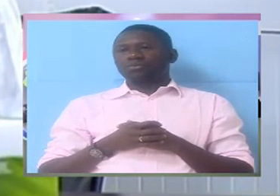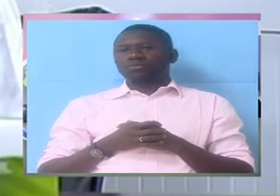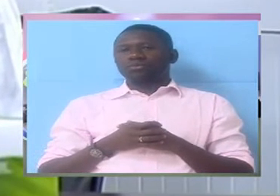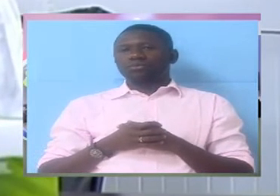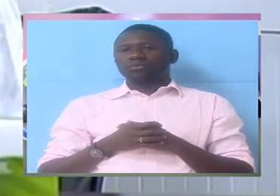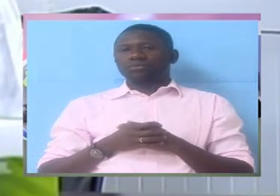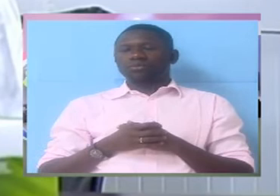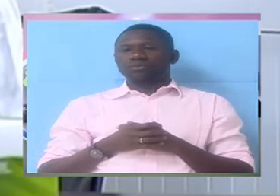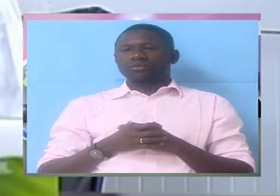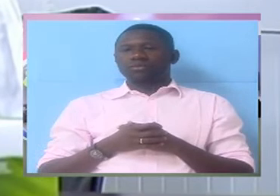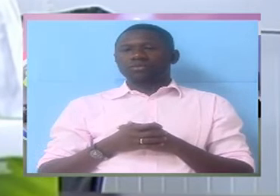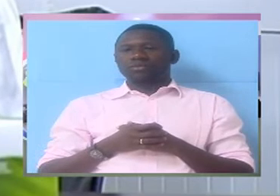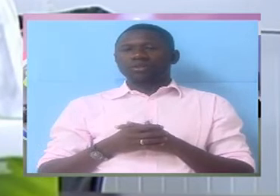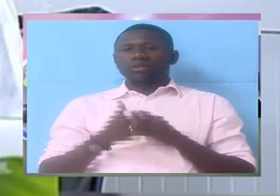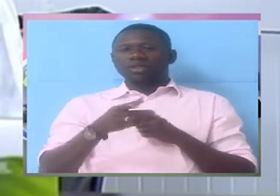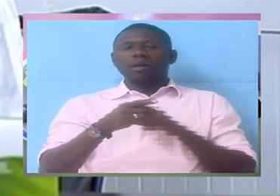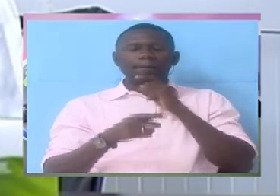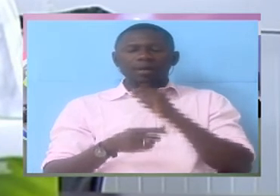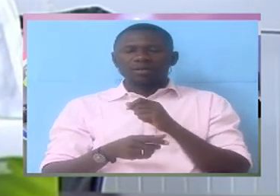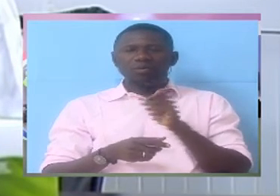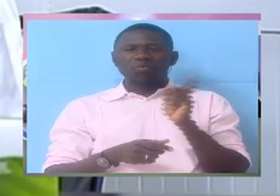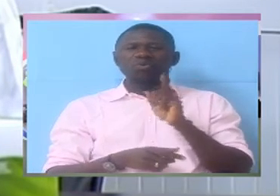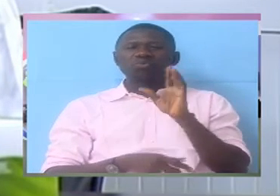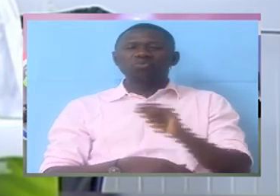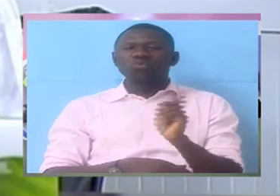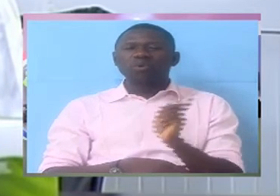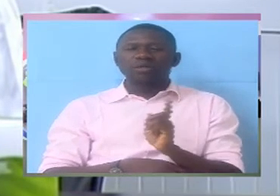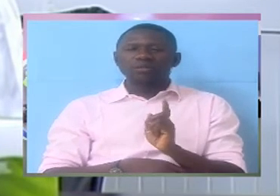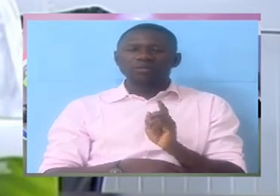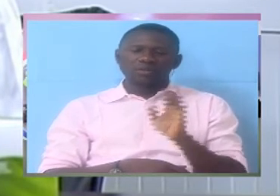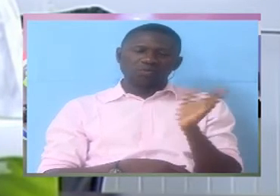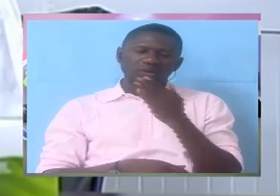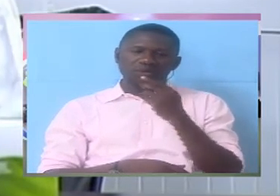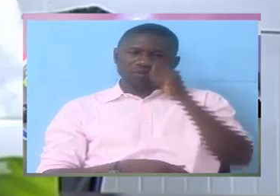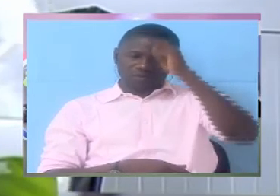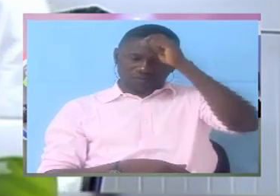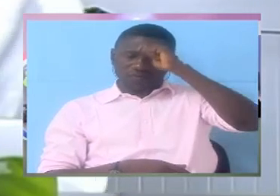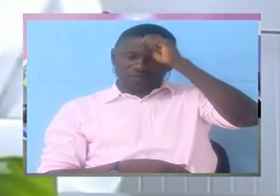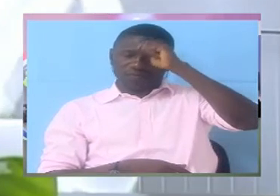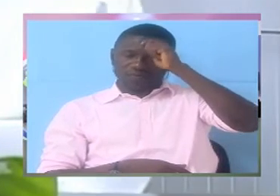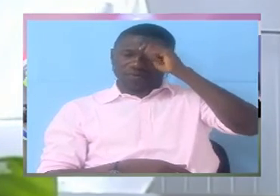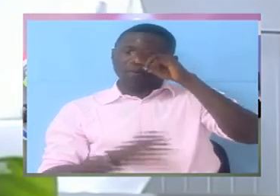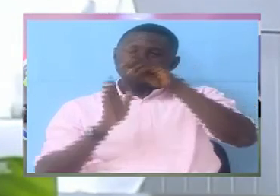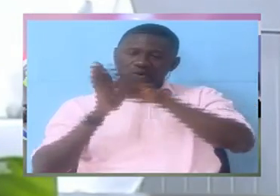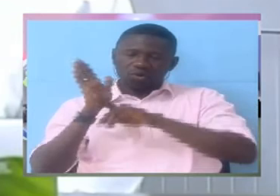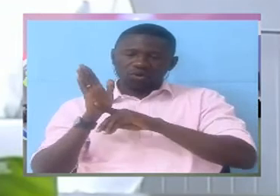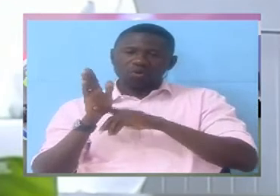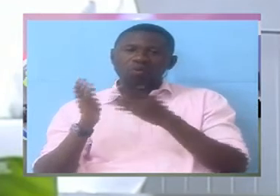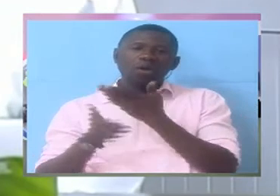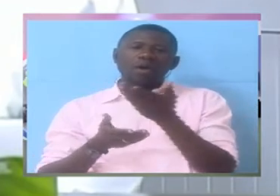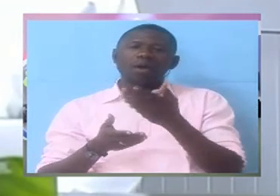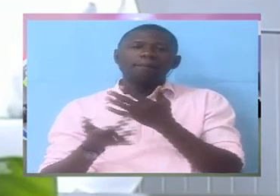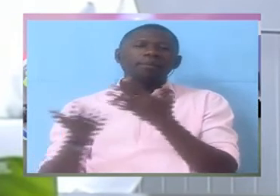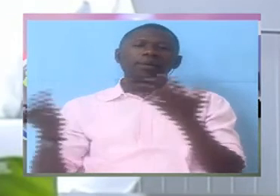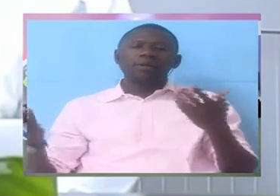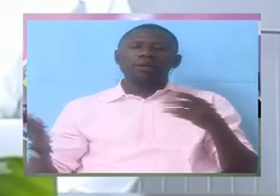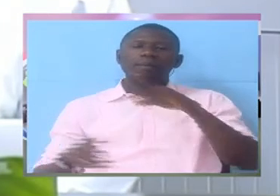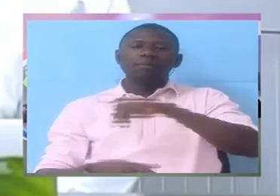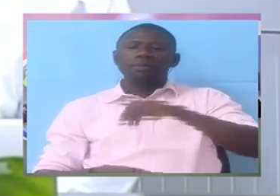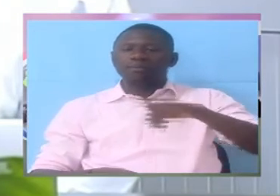His crime was that he attended a naming ceremony where several PPP